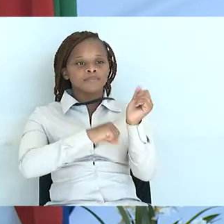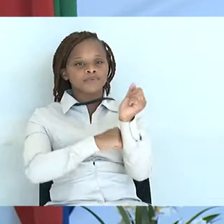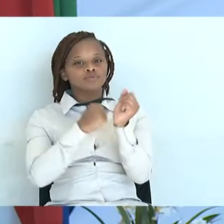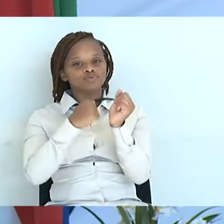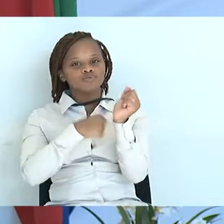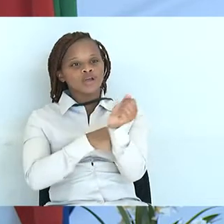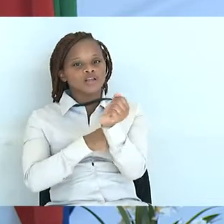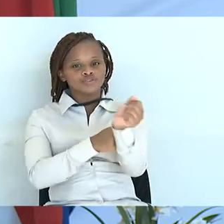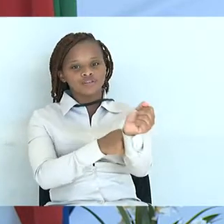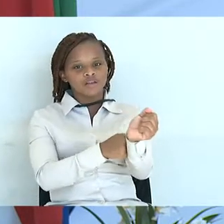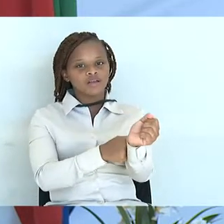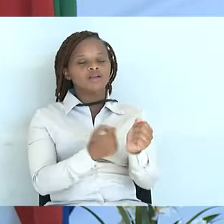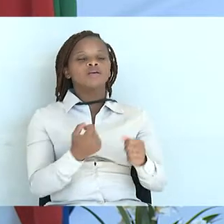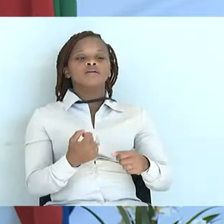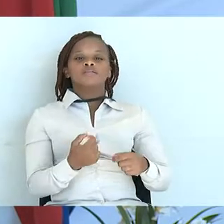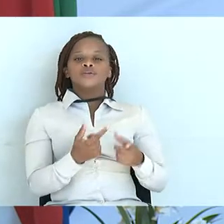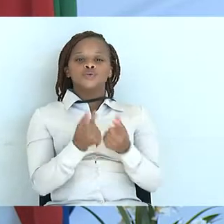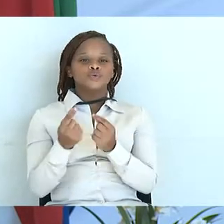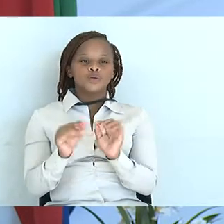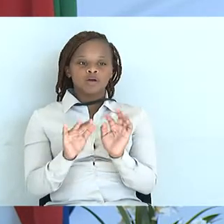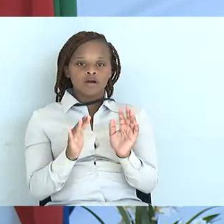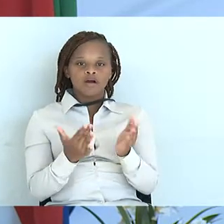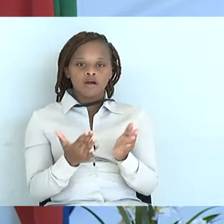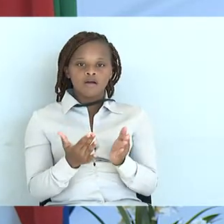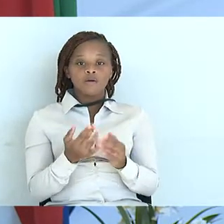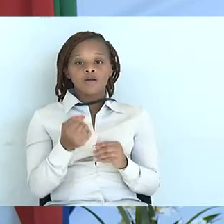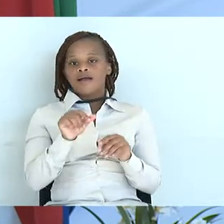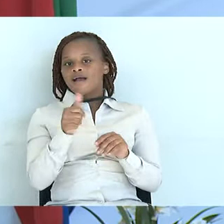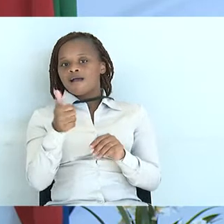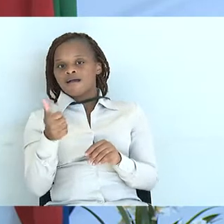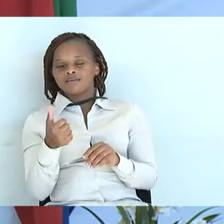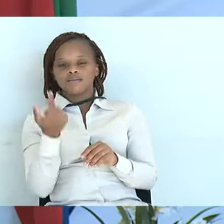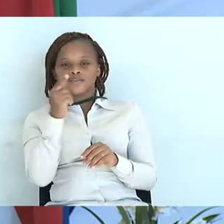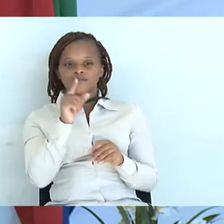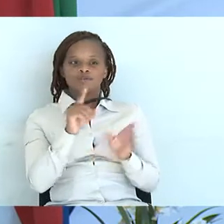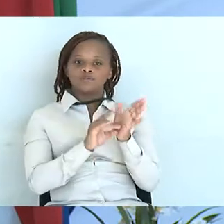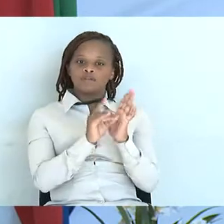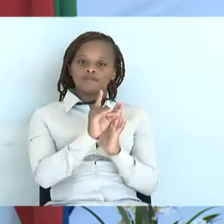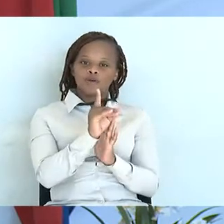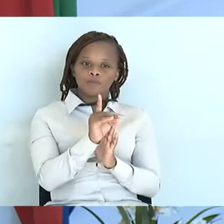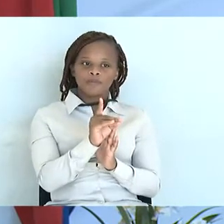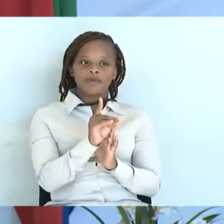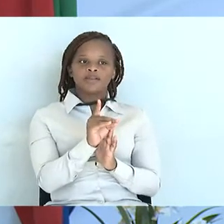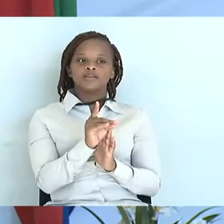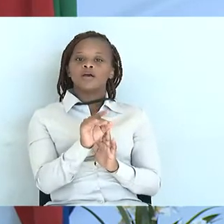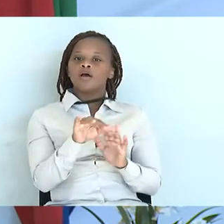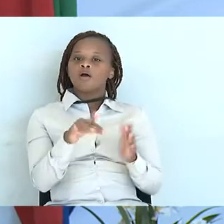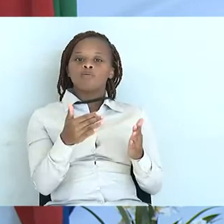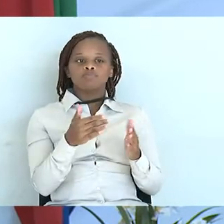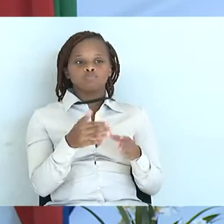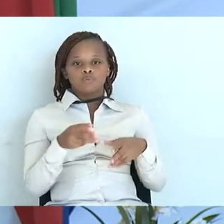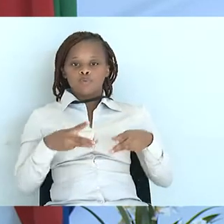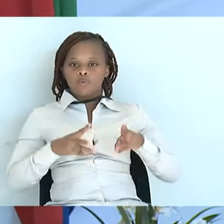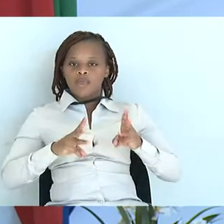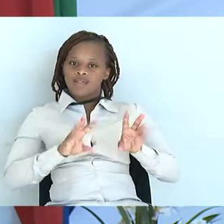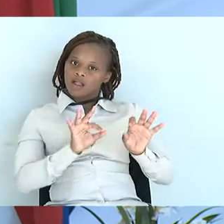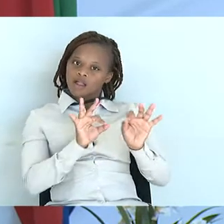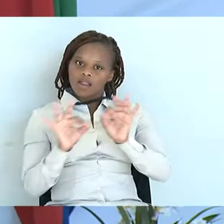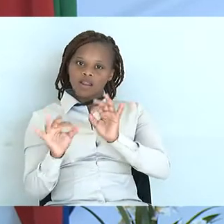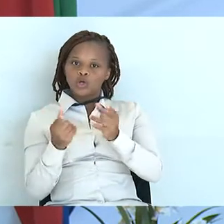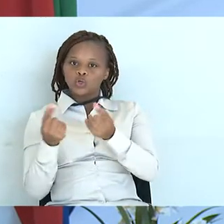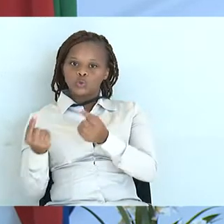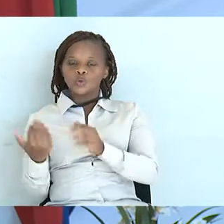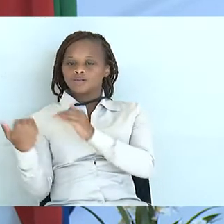permits, and other approvals required for development without cutting corners or compromising safety